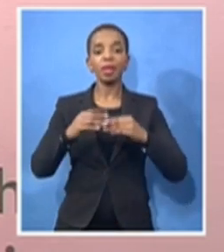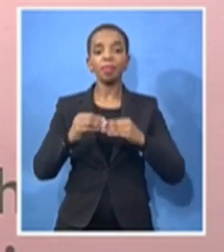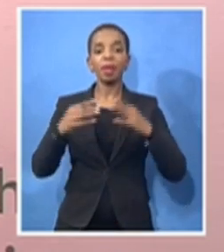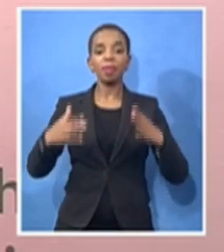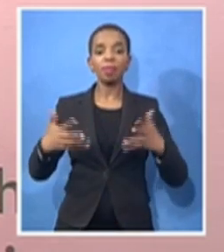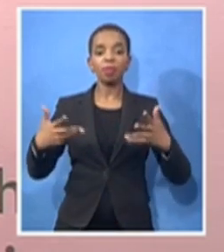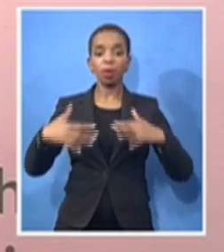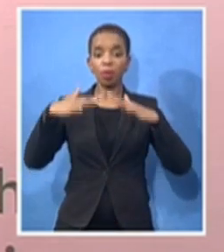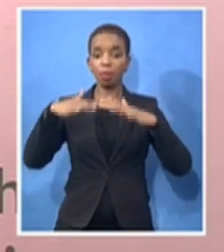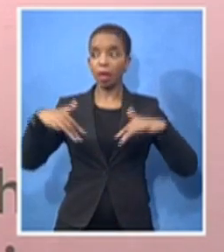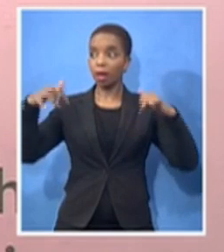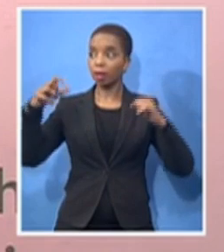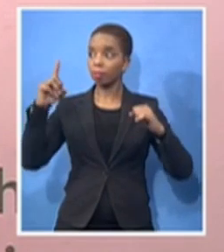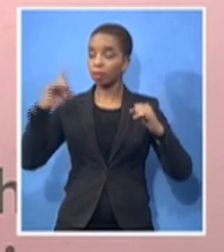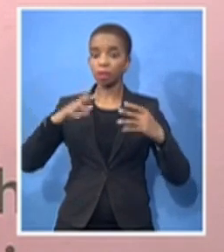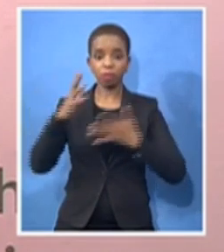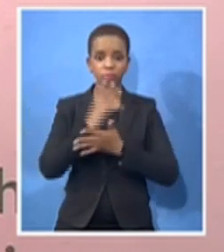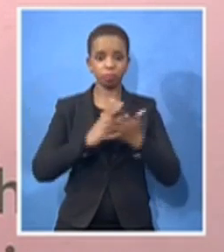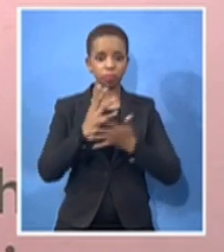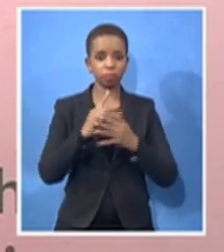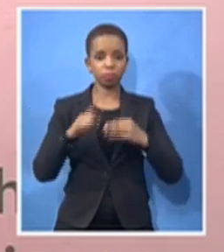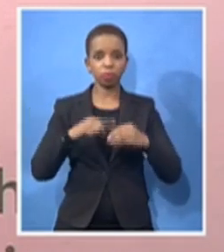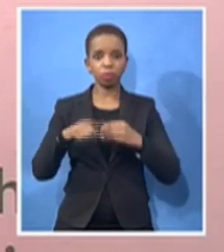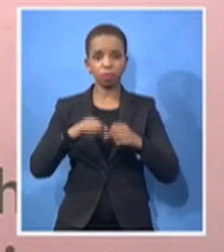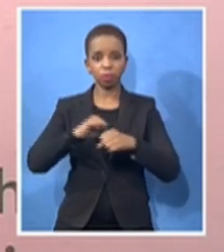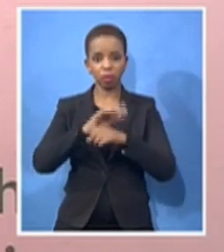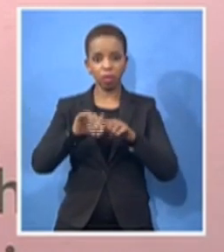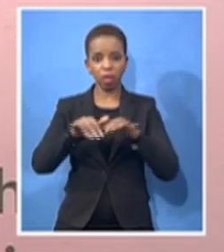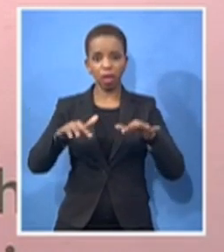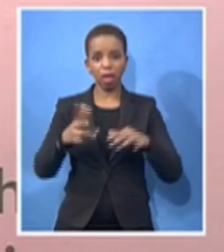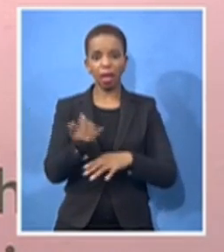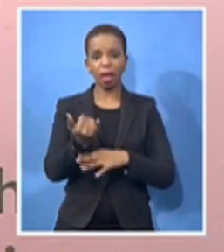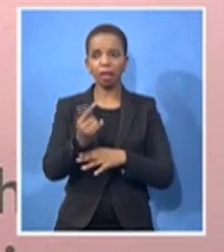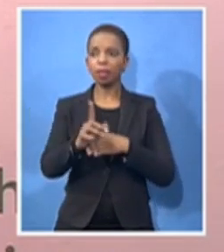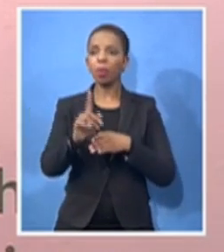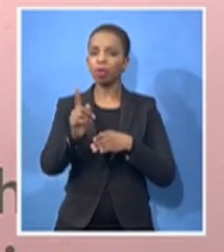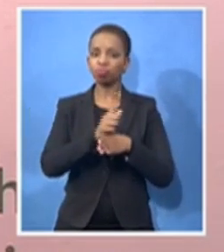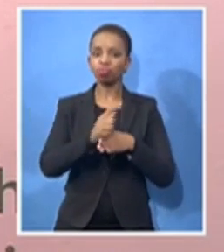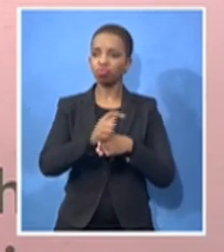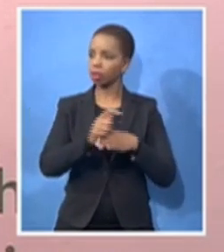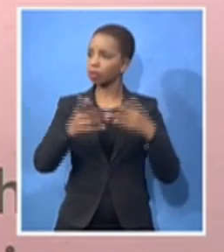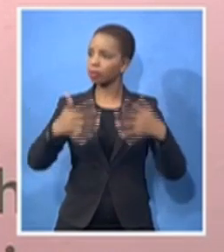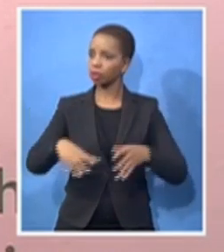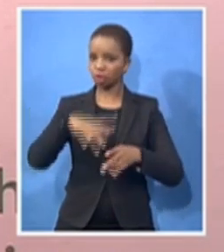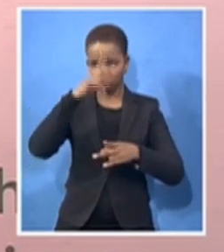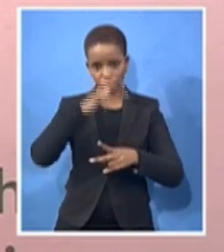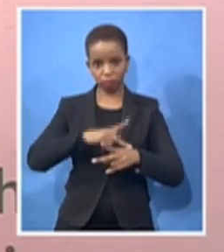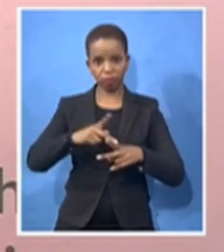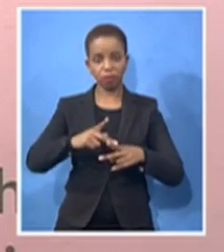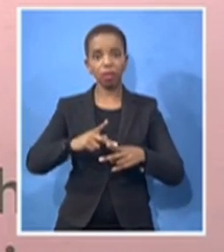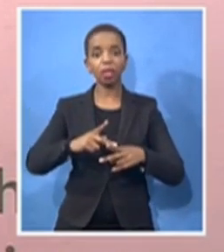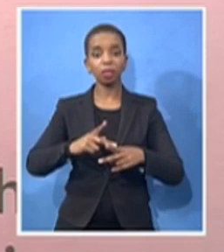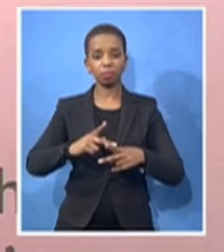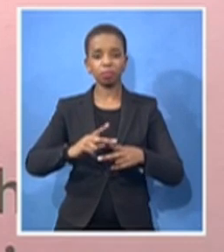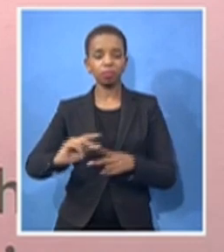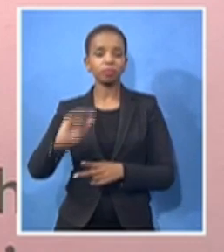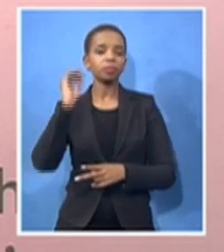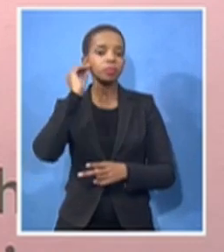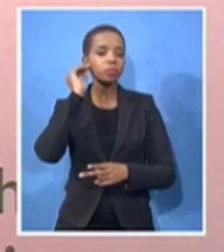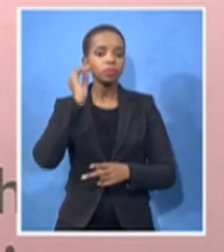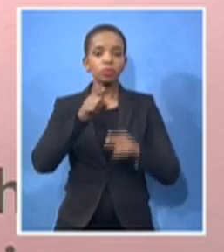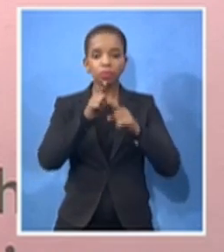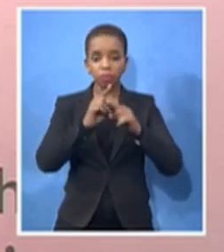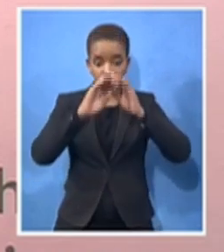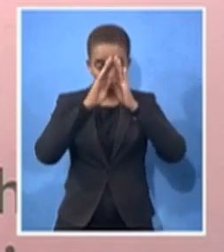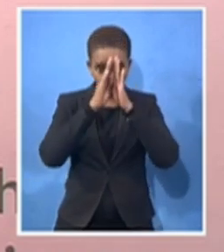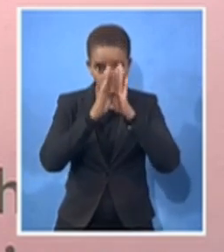the professional trained in it. The information has to be so general that everybody must use it on a day-to-day basis, that